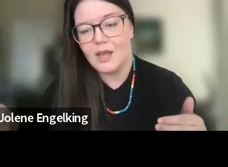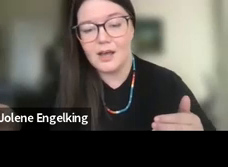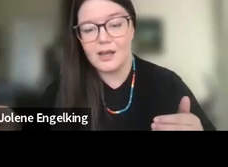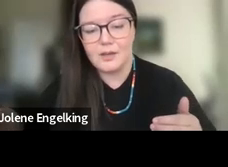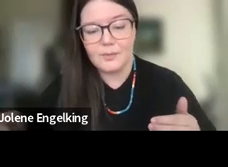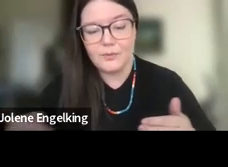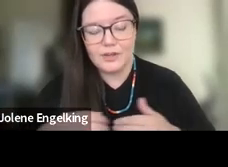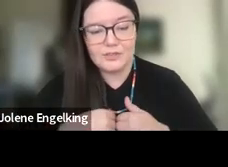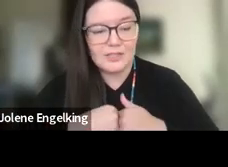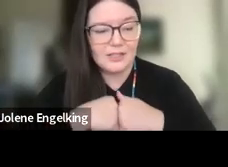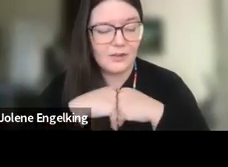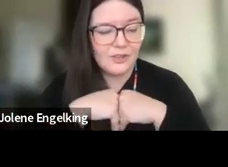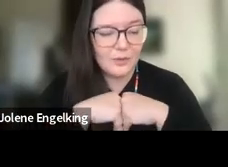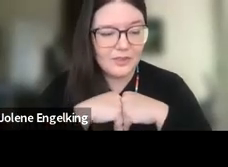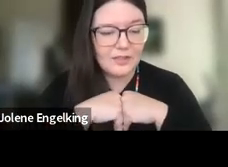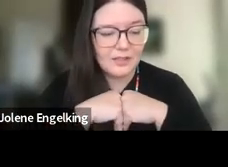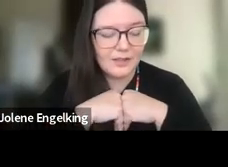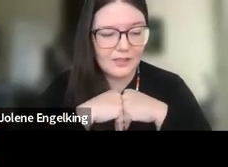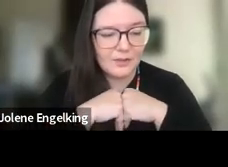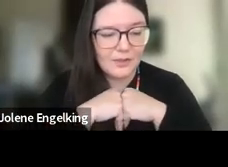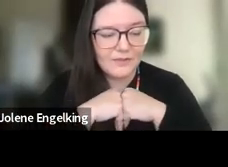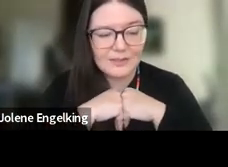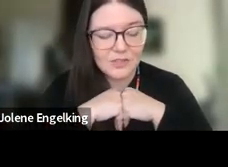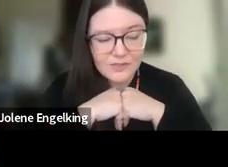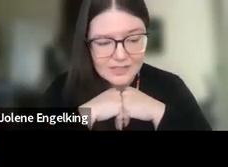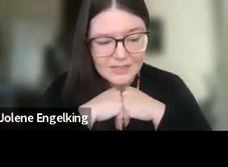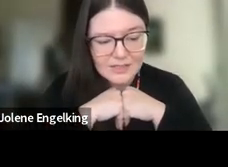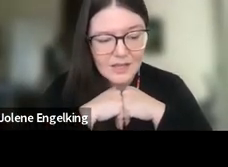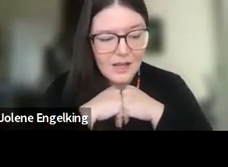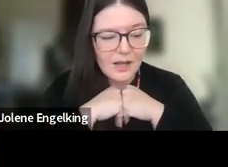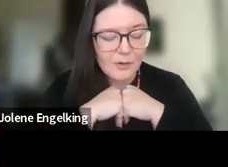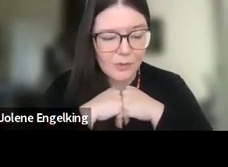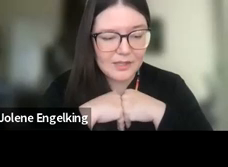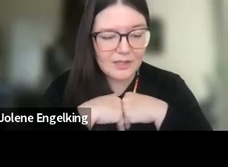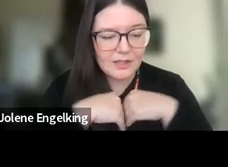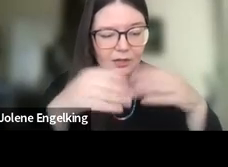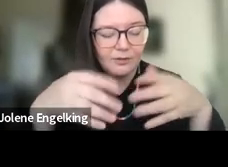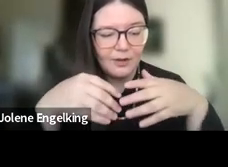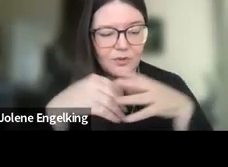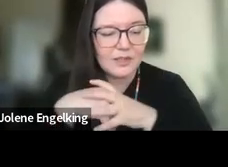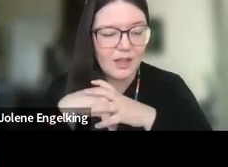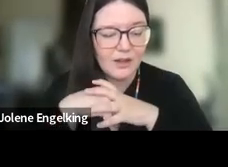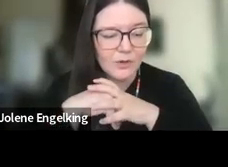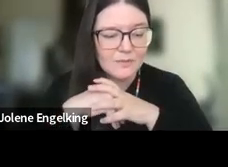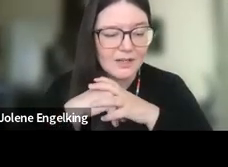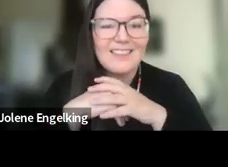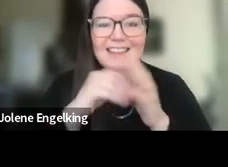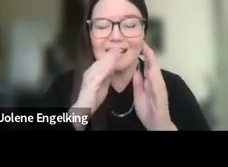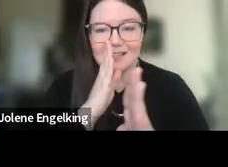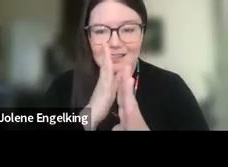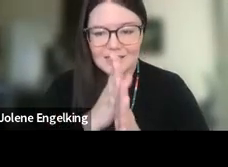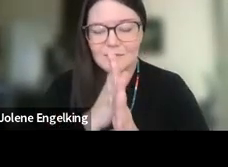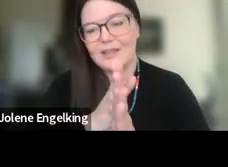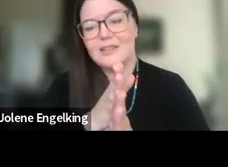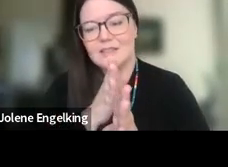right? We also see, you know, if they're within victim services or within, you know, housed within law enforcement,